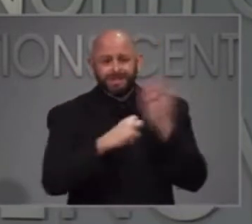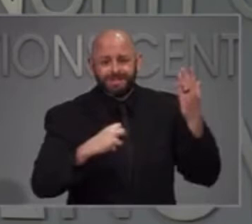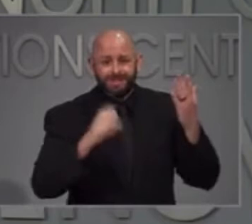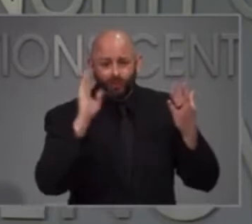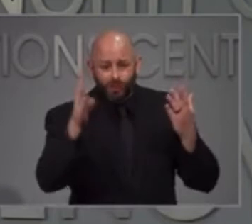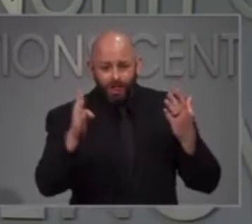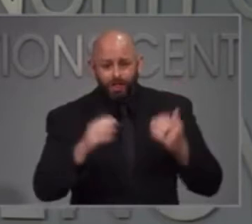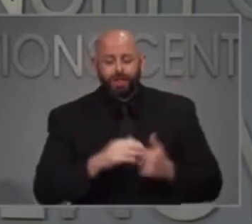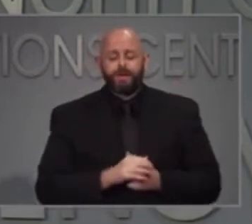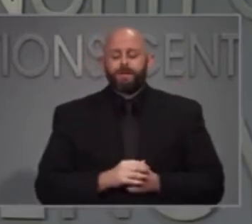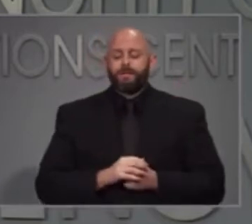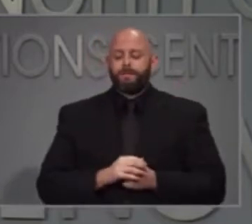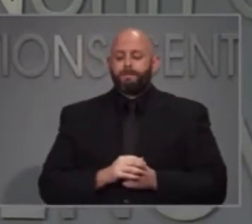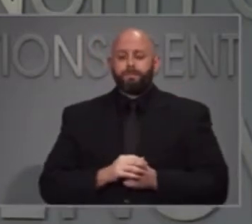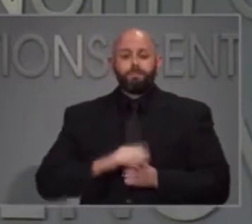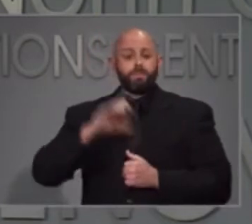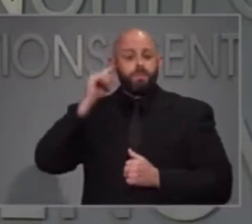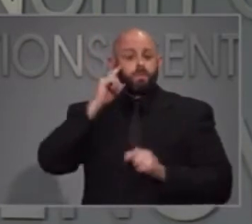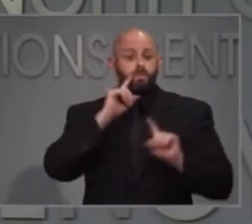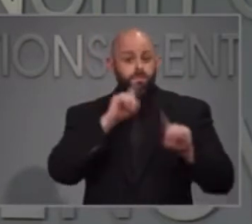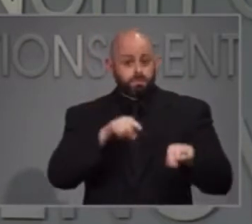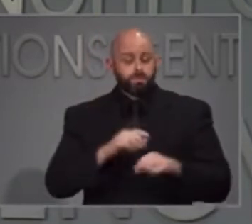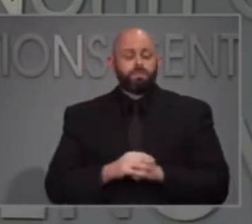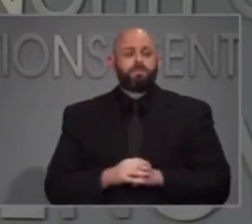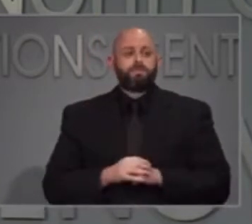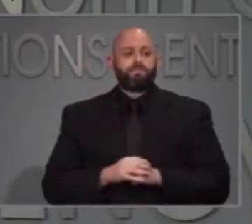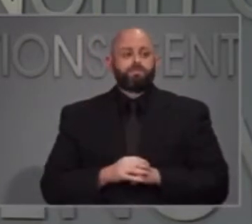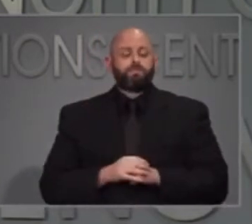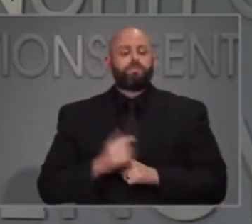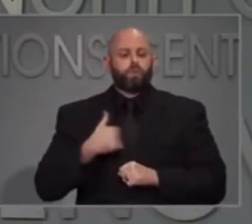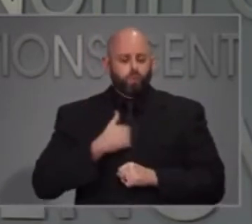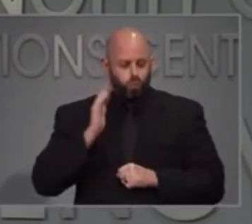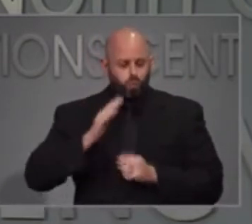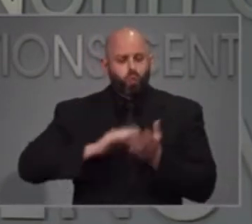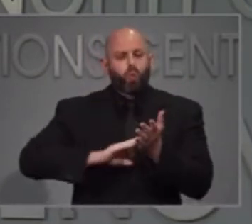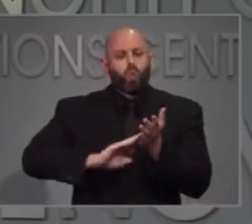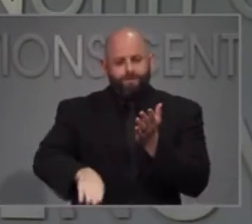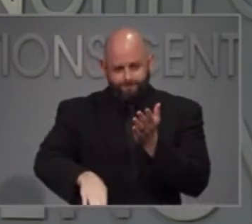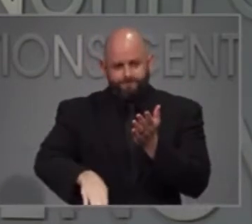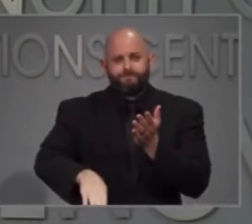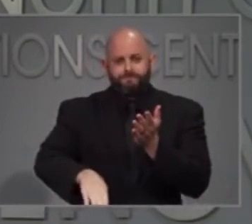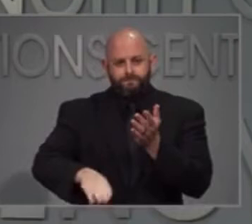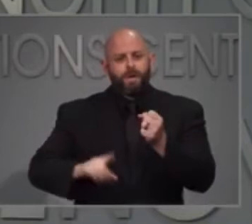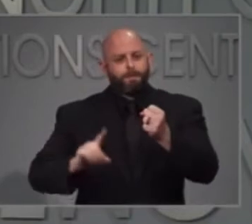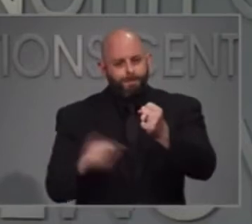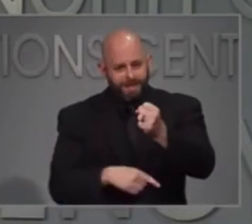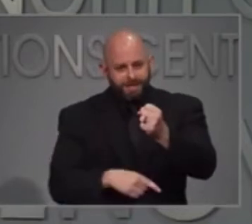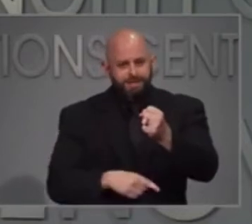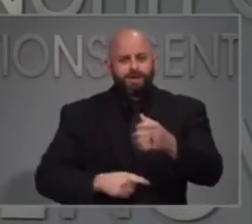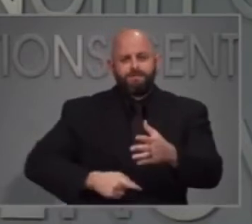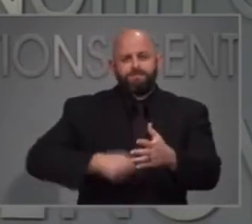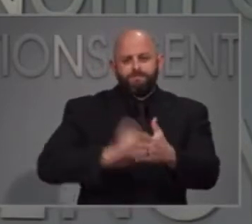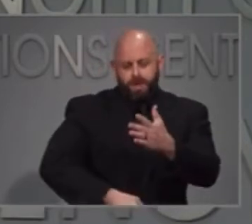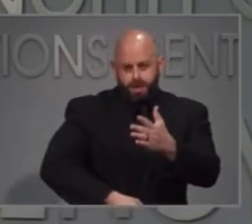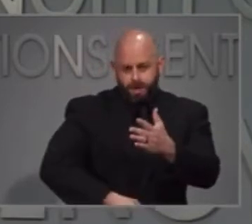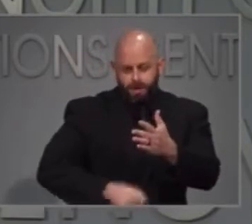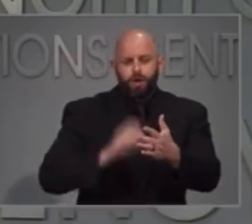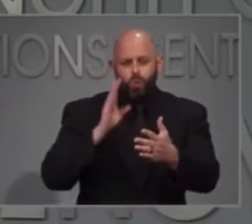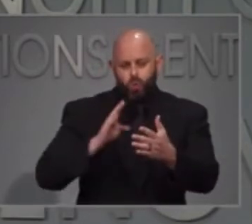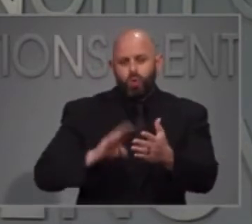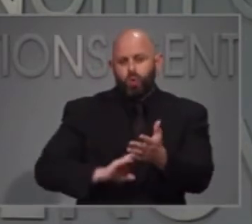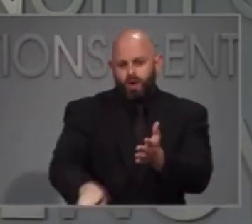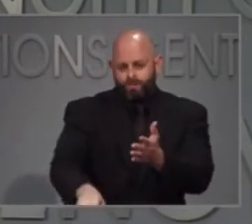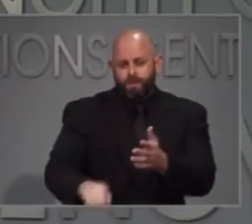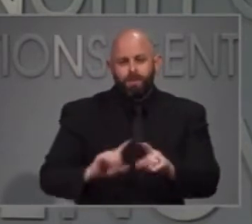many fines and penalties as we can through executive order. But when the General Assembly comes back, we have